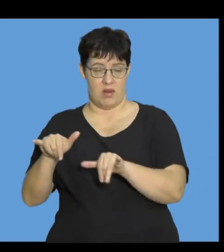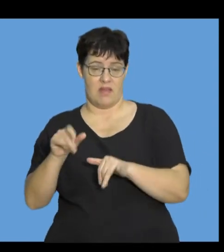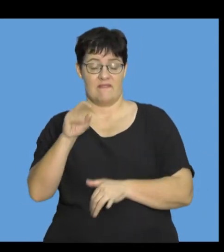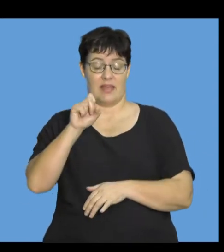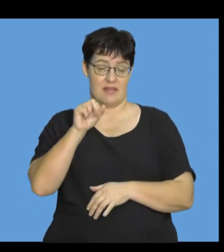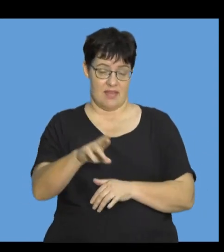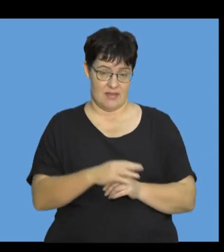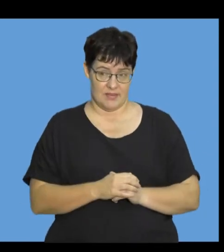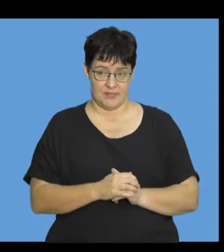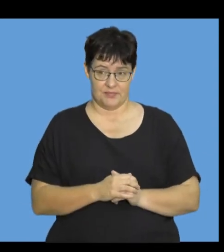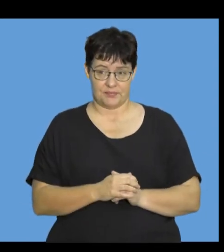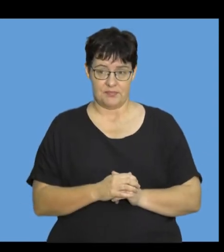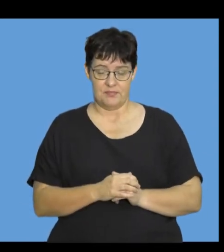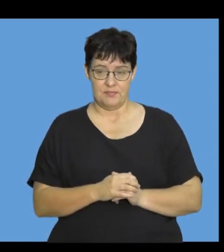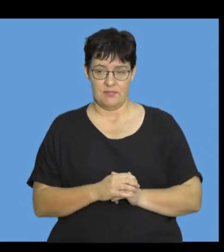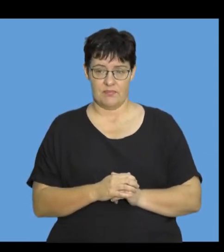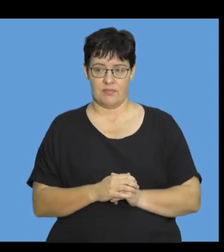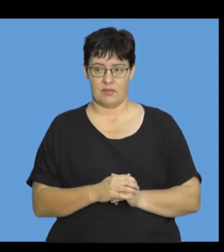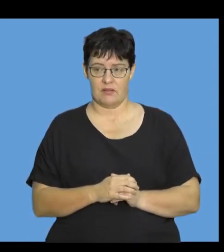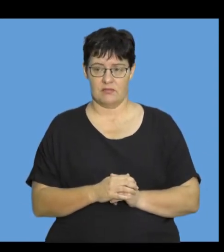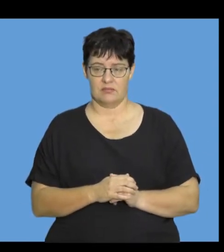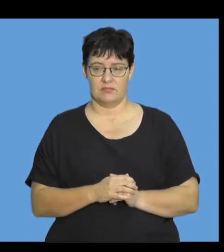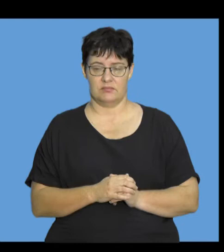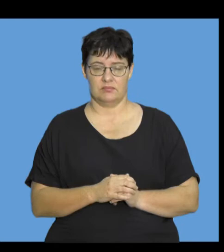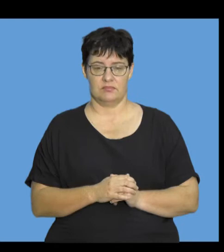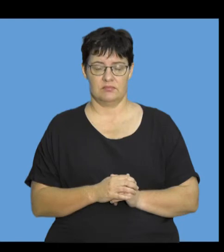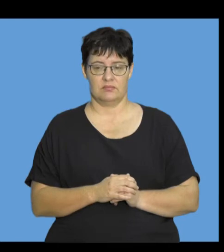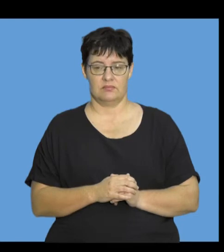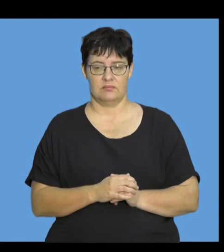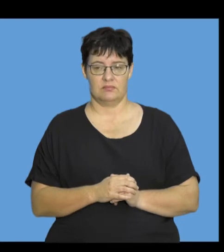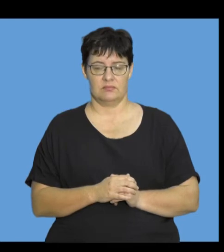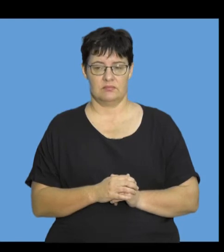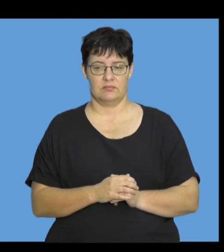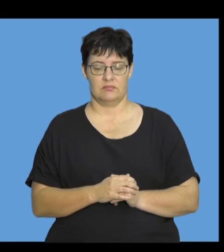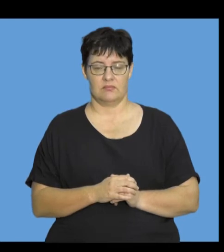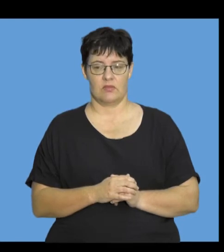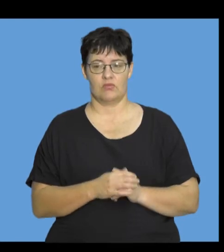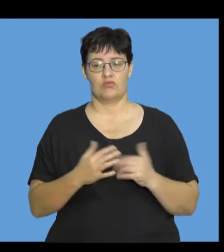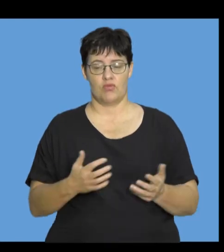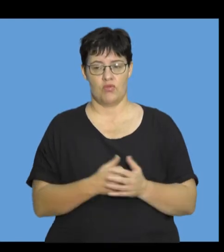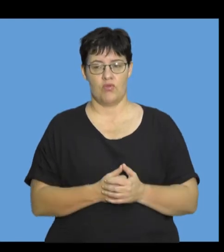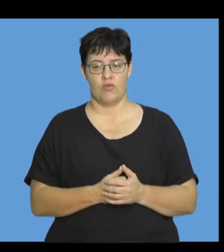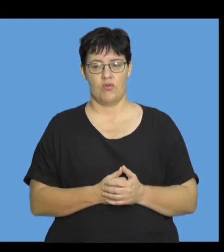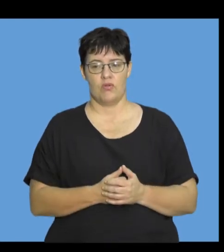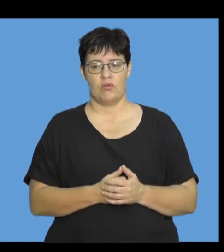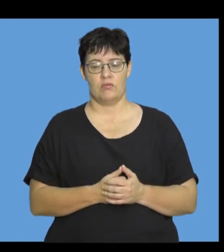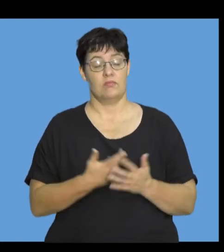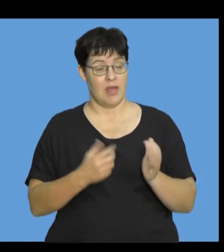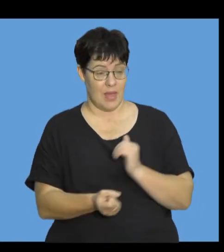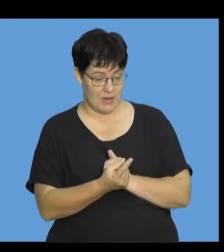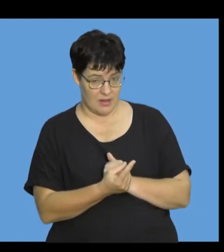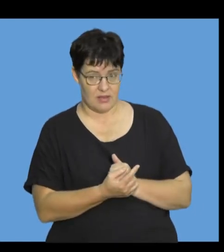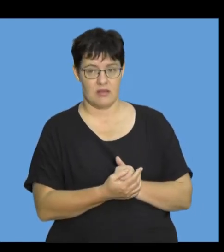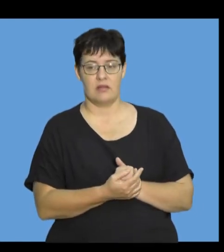common factor, right? So I will then use the method of a common factor. So immediately that is the